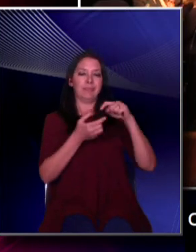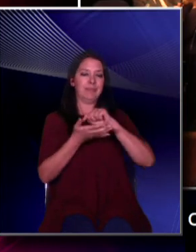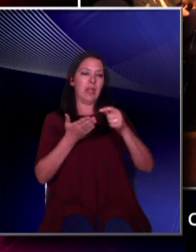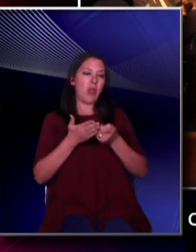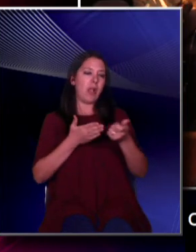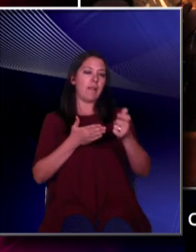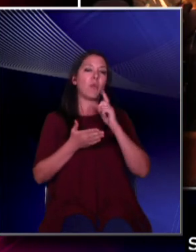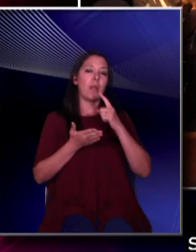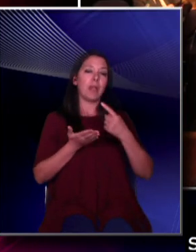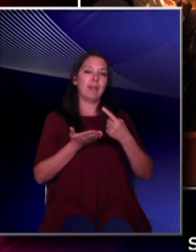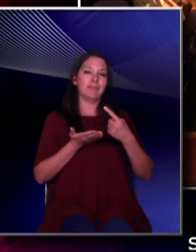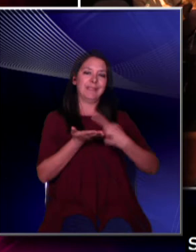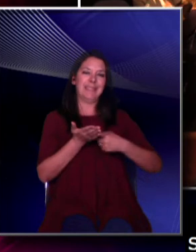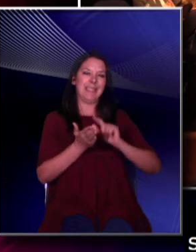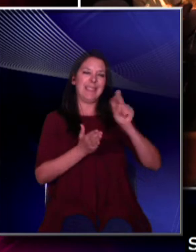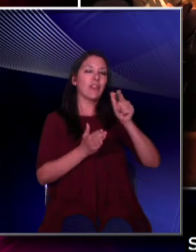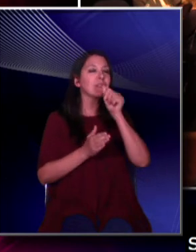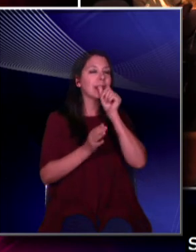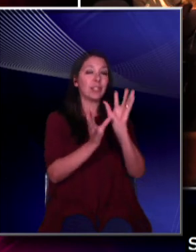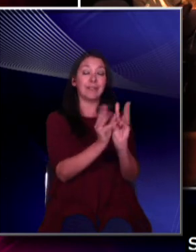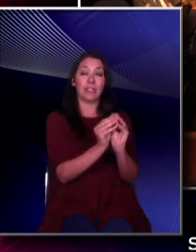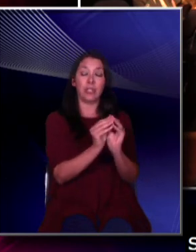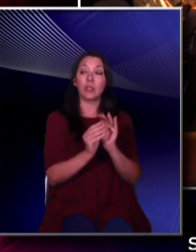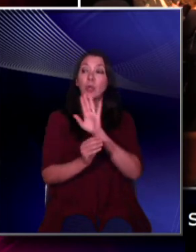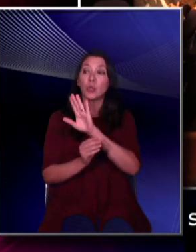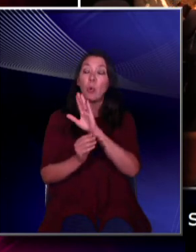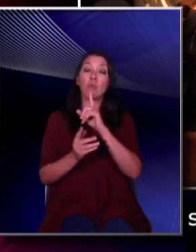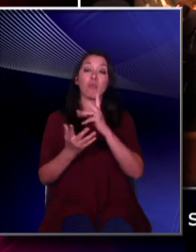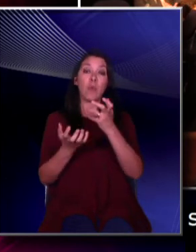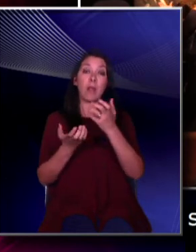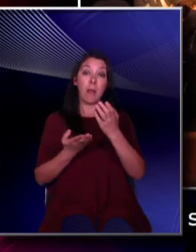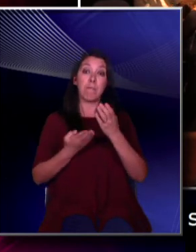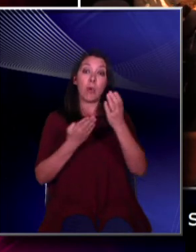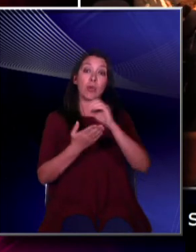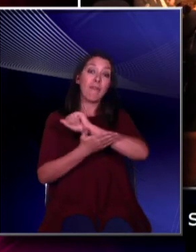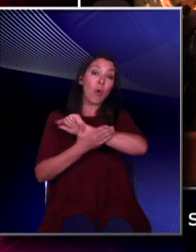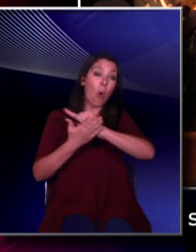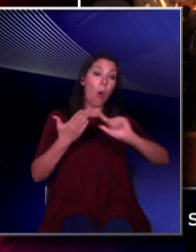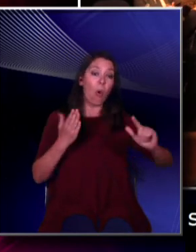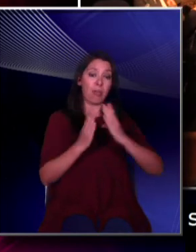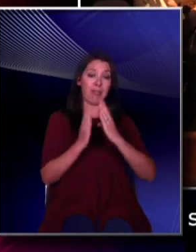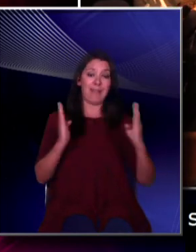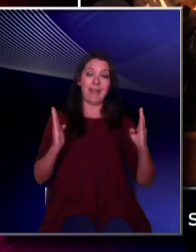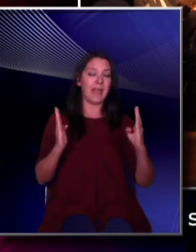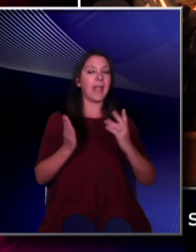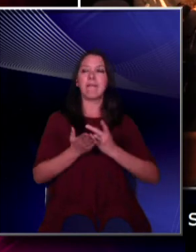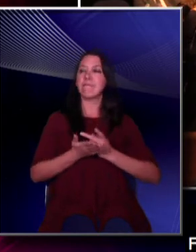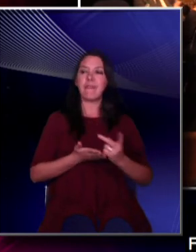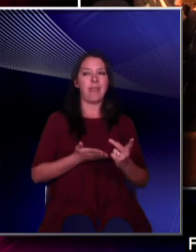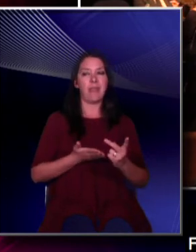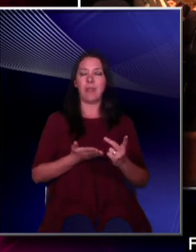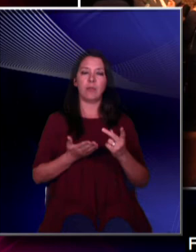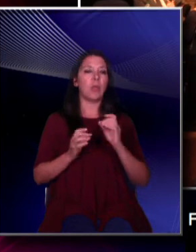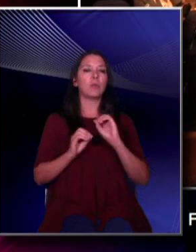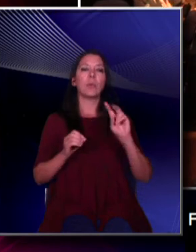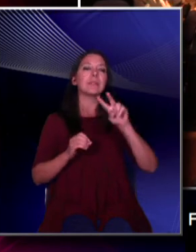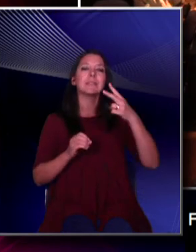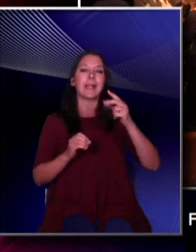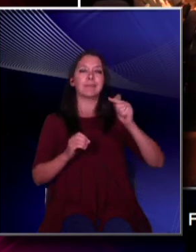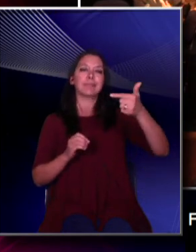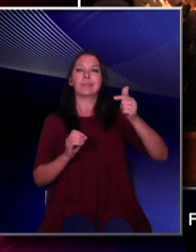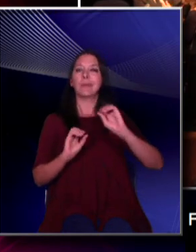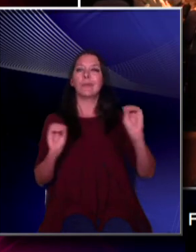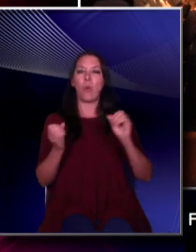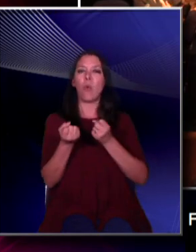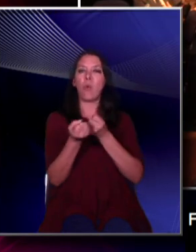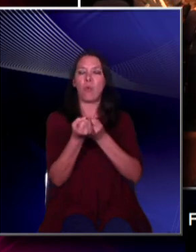session. So your original motion to do all of those failed for lack of a second motion.